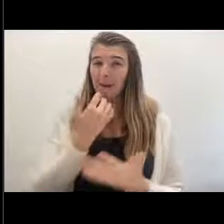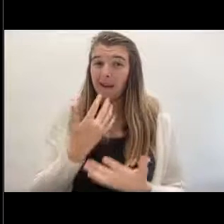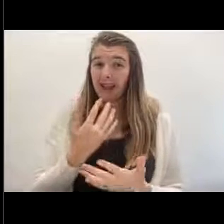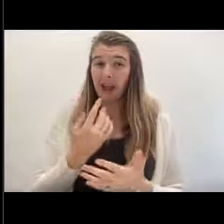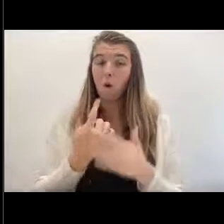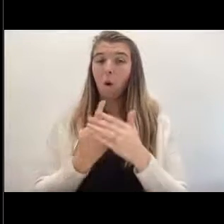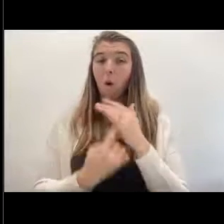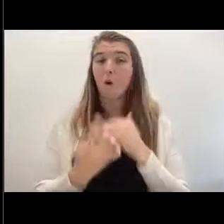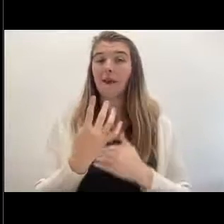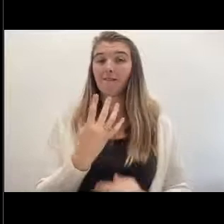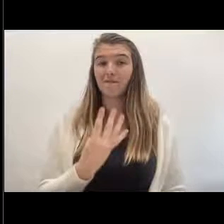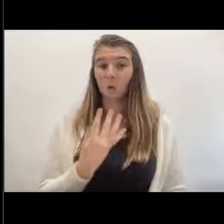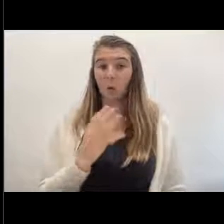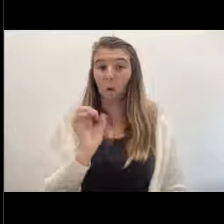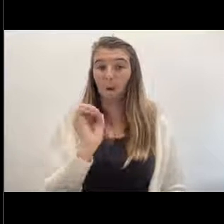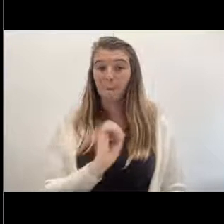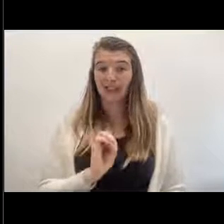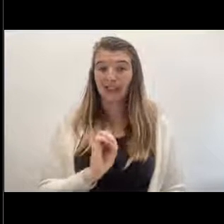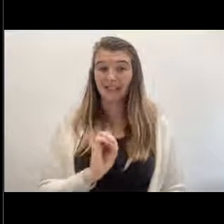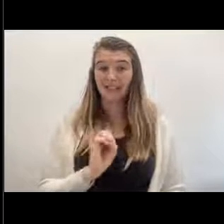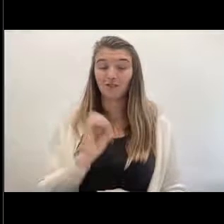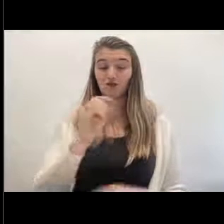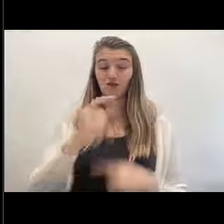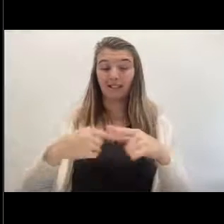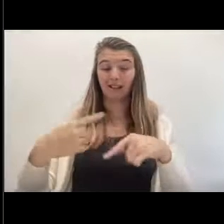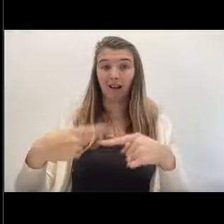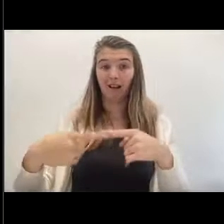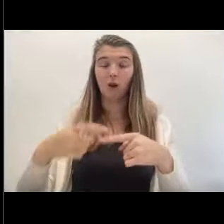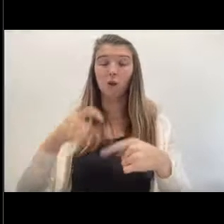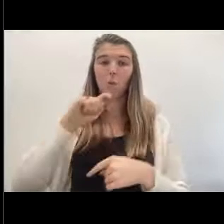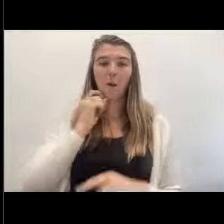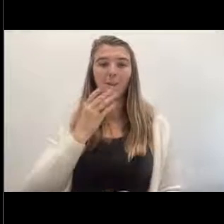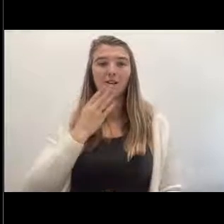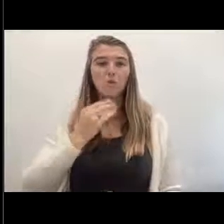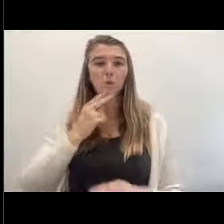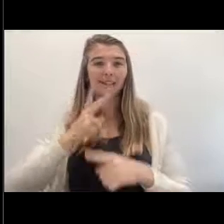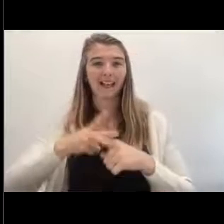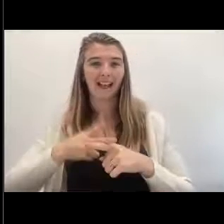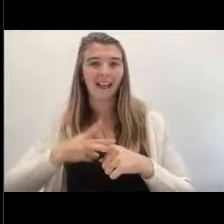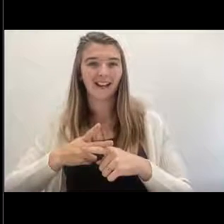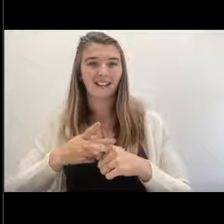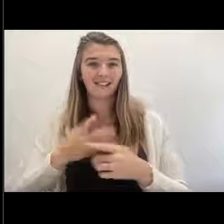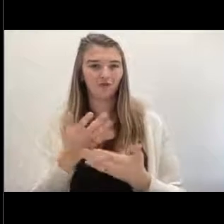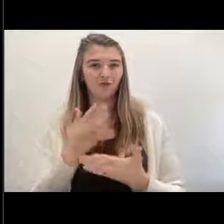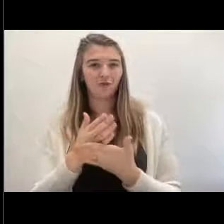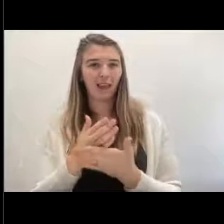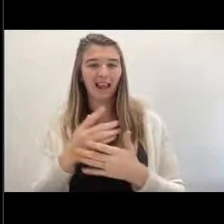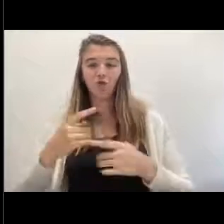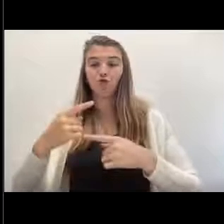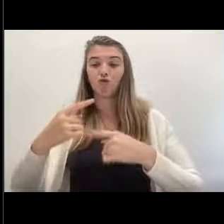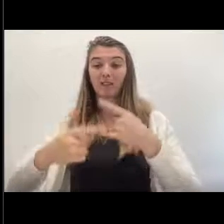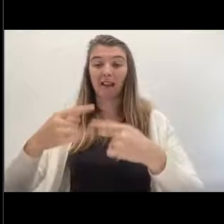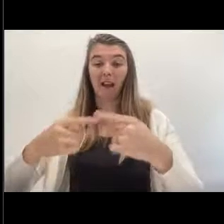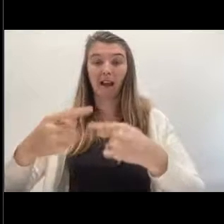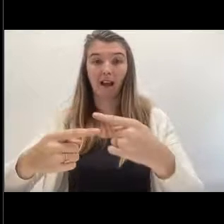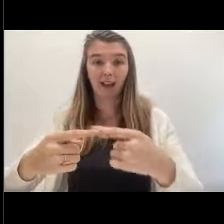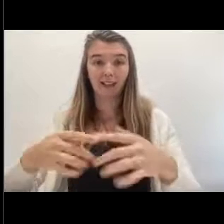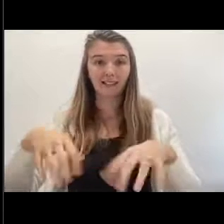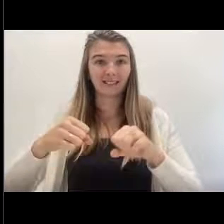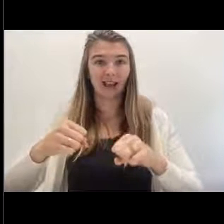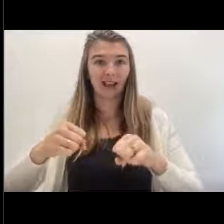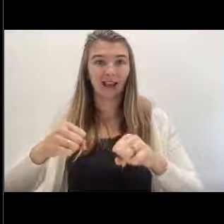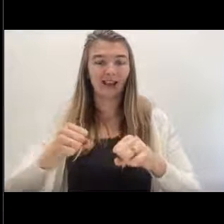is recycled is being reused. So there's a massive gap between what we recycle or what goes down recycling route and how